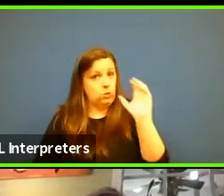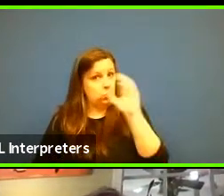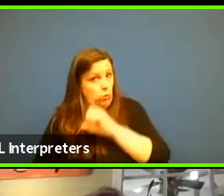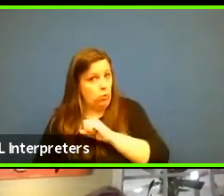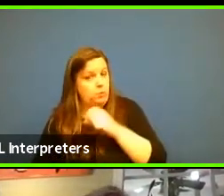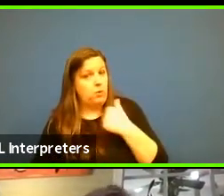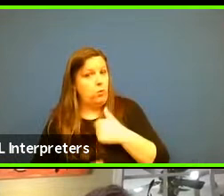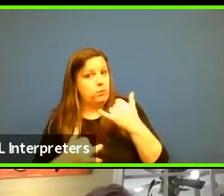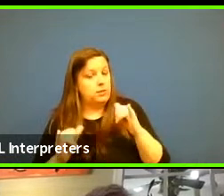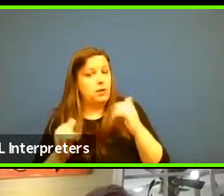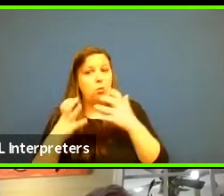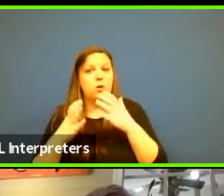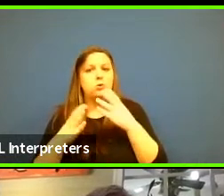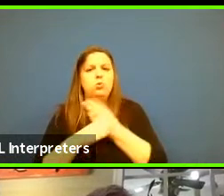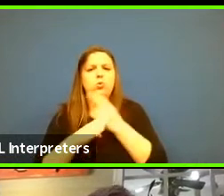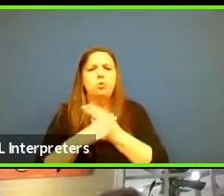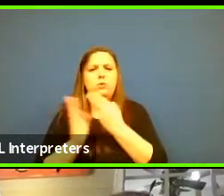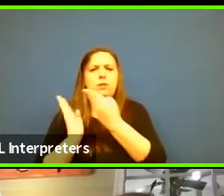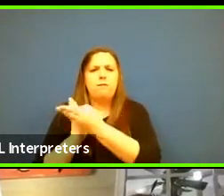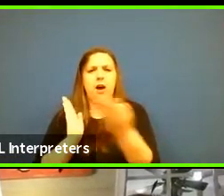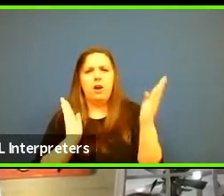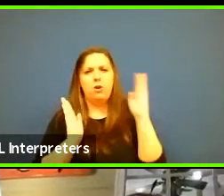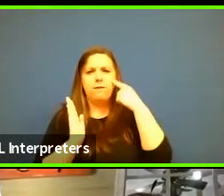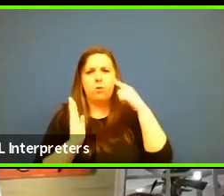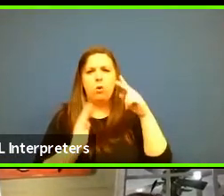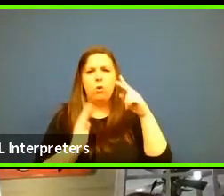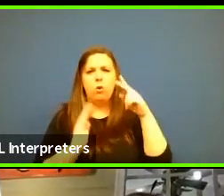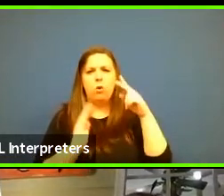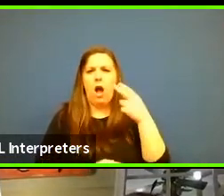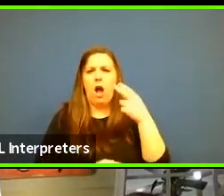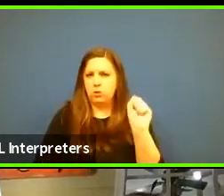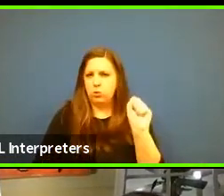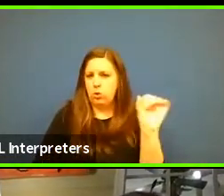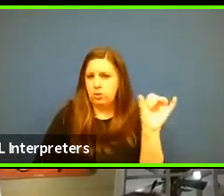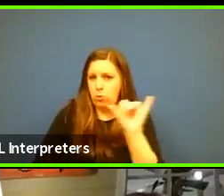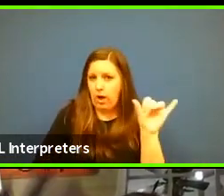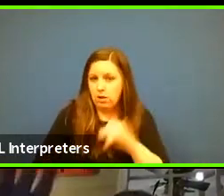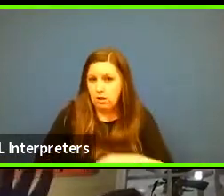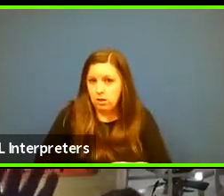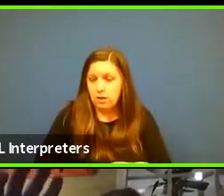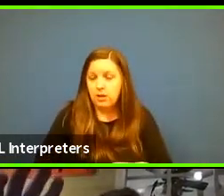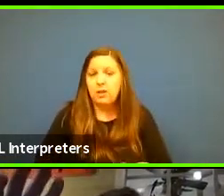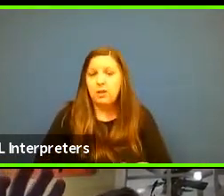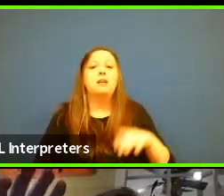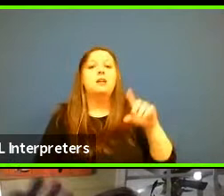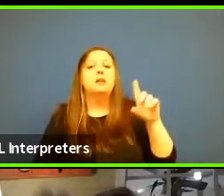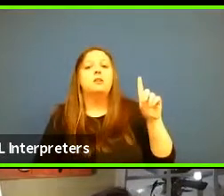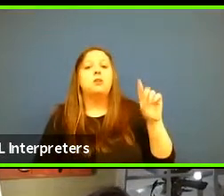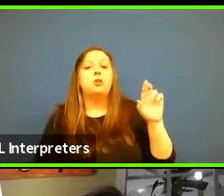these dividers on a high school level as well. They're on purchase right now, K-5, isn't